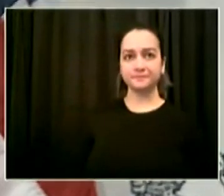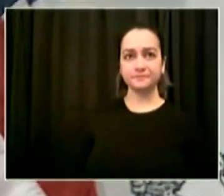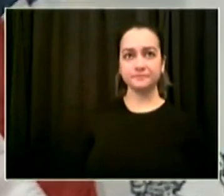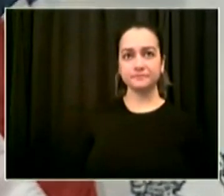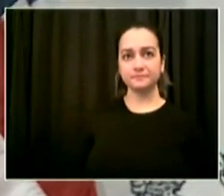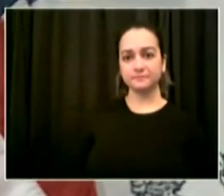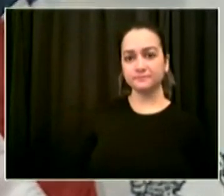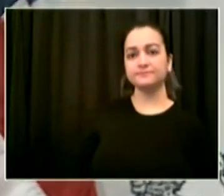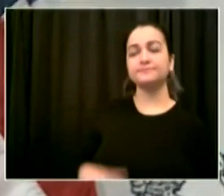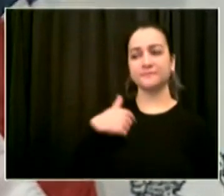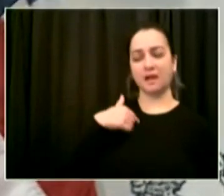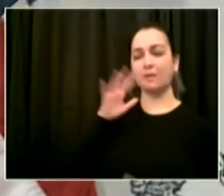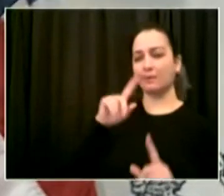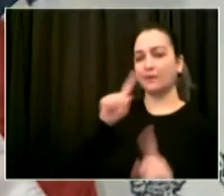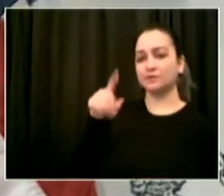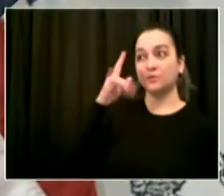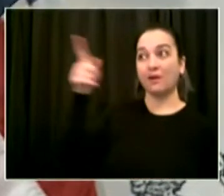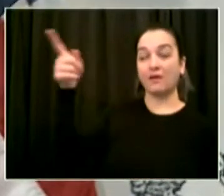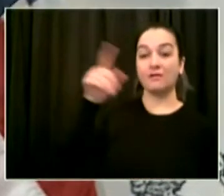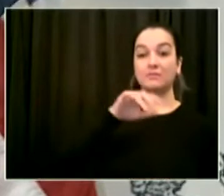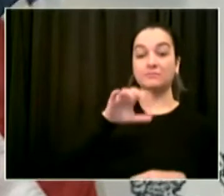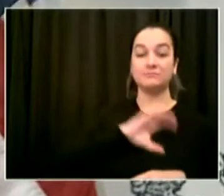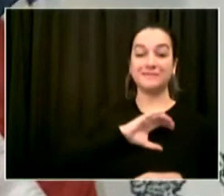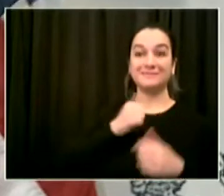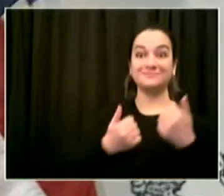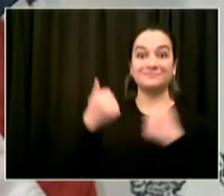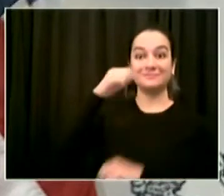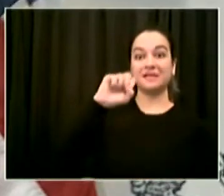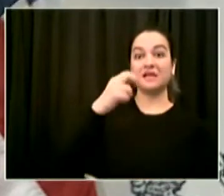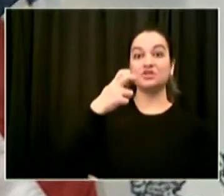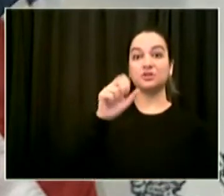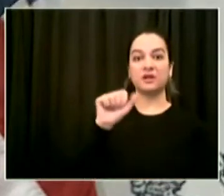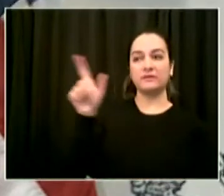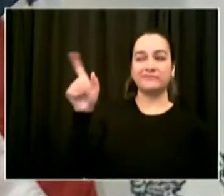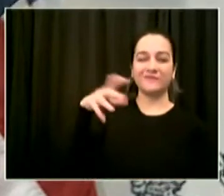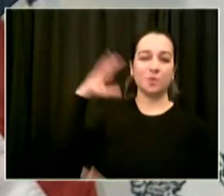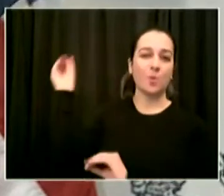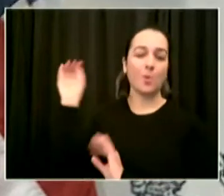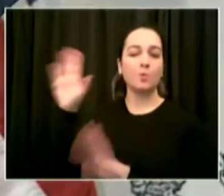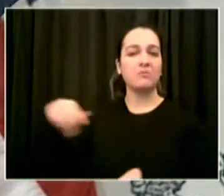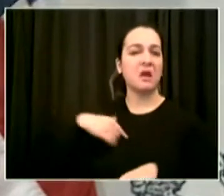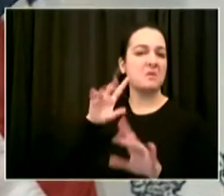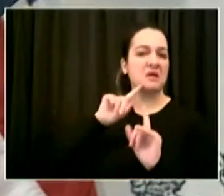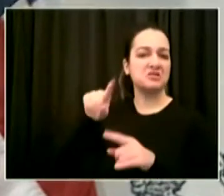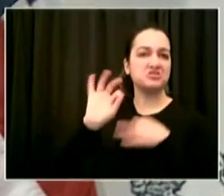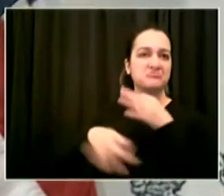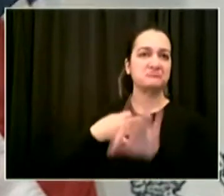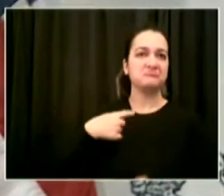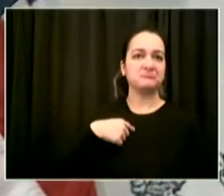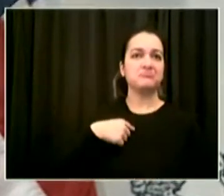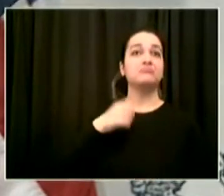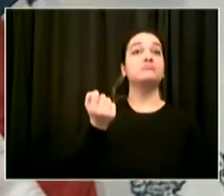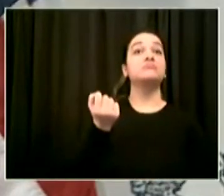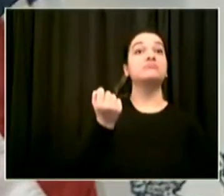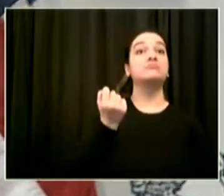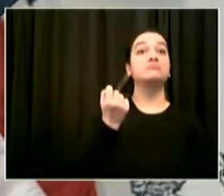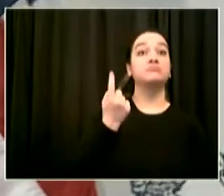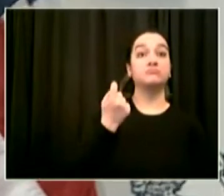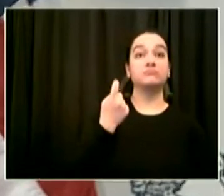precinct commander selections going forward in the year 2021 and for the future, this is how it's going to happen. The